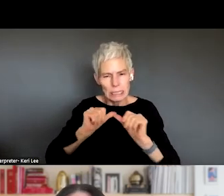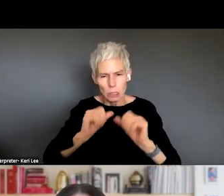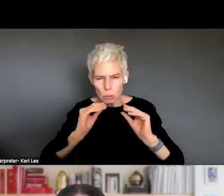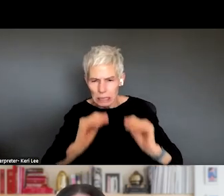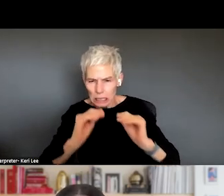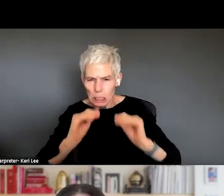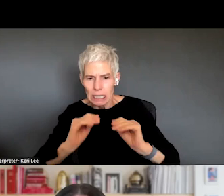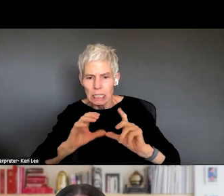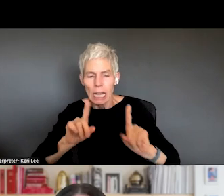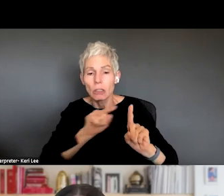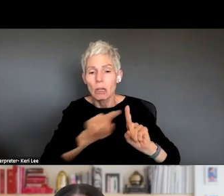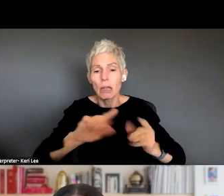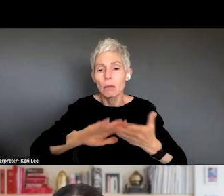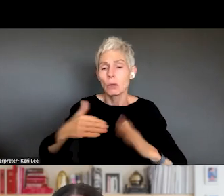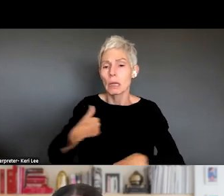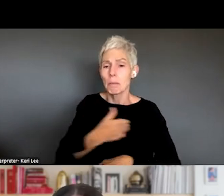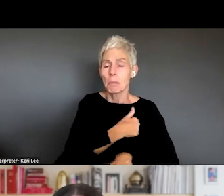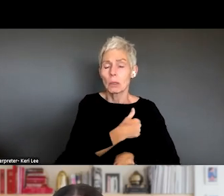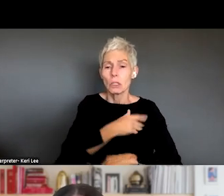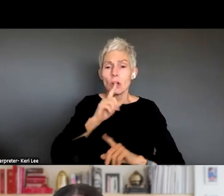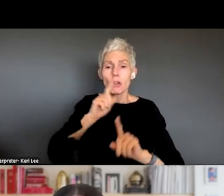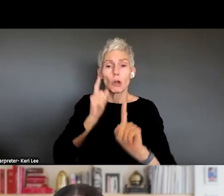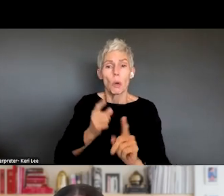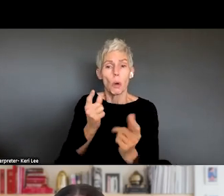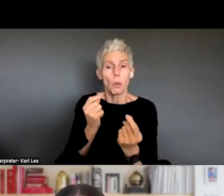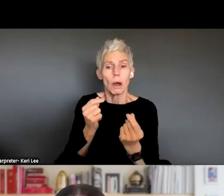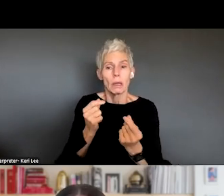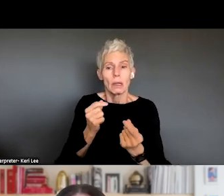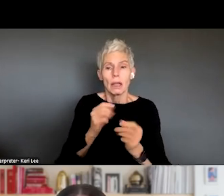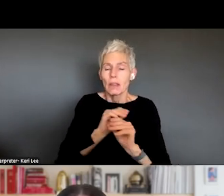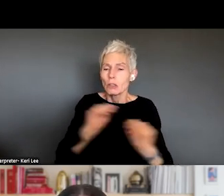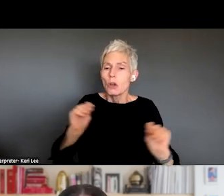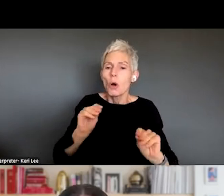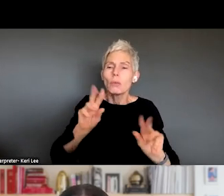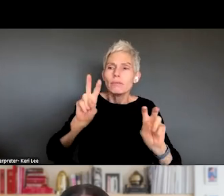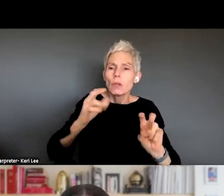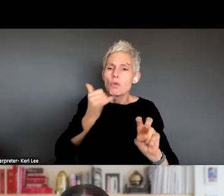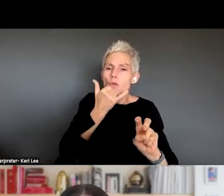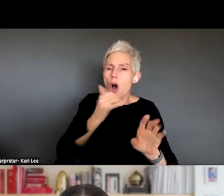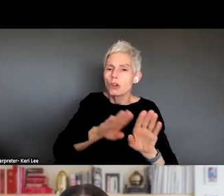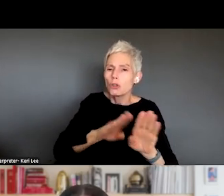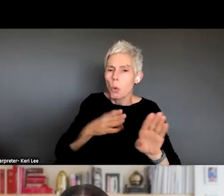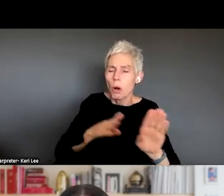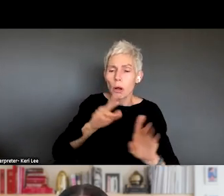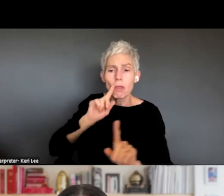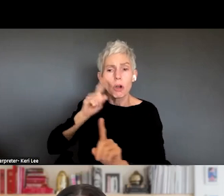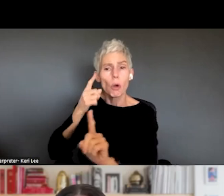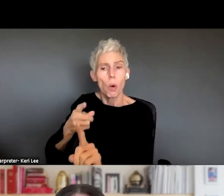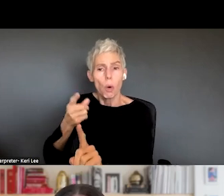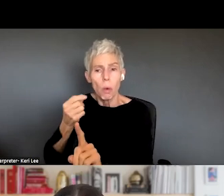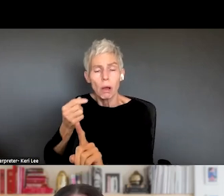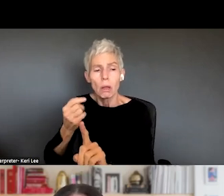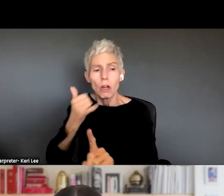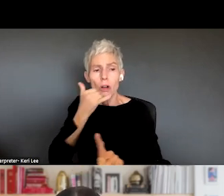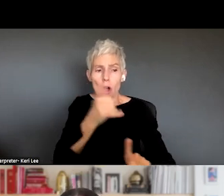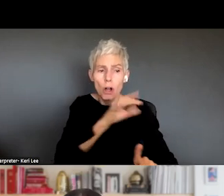well, right? That the goal is that there is no wrong door, right? Our ultimate end goal is that you can call 911, you can